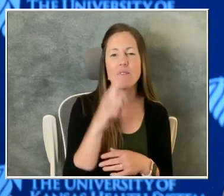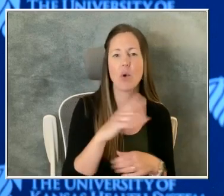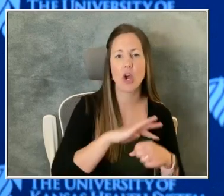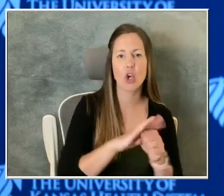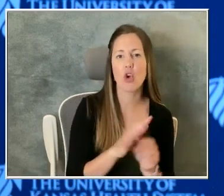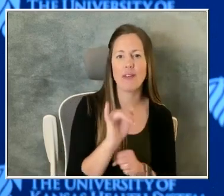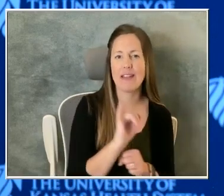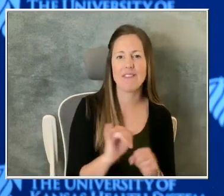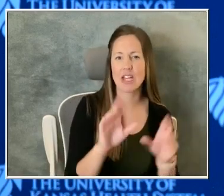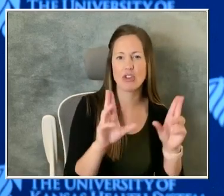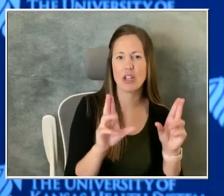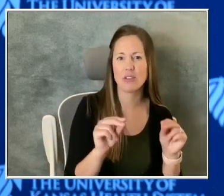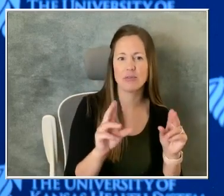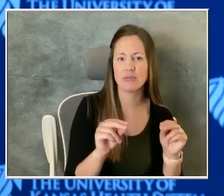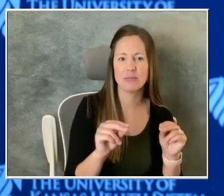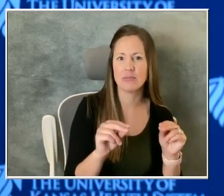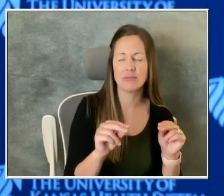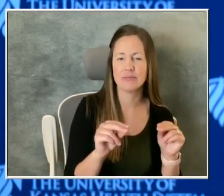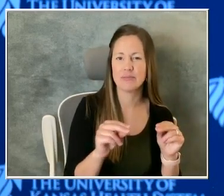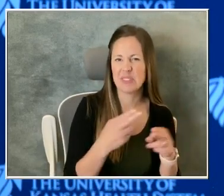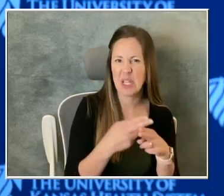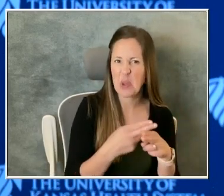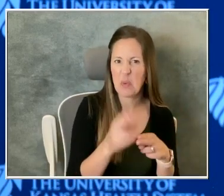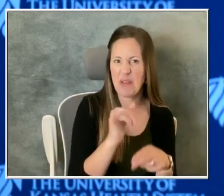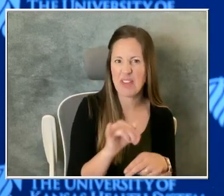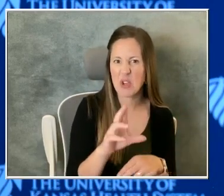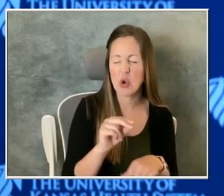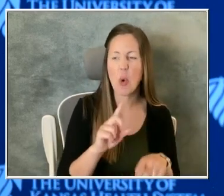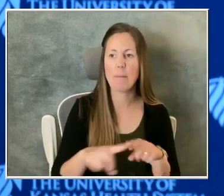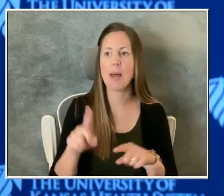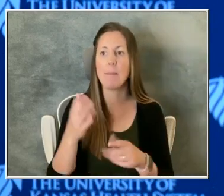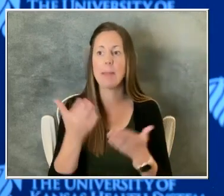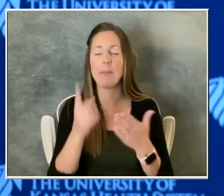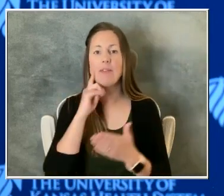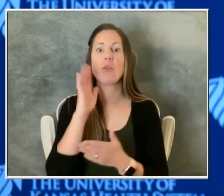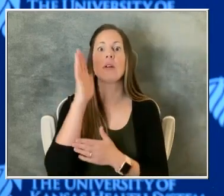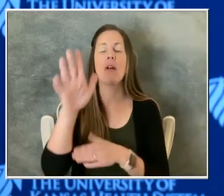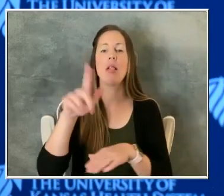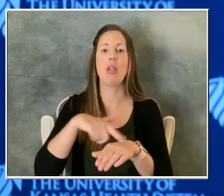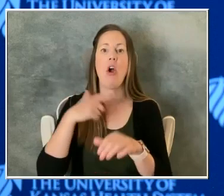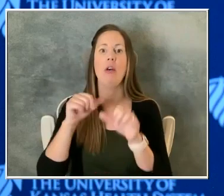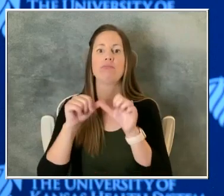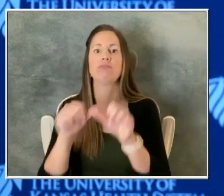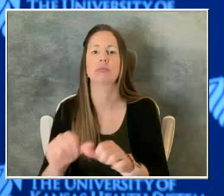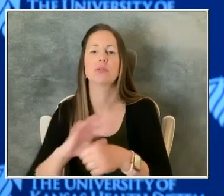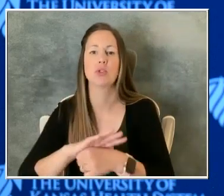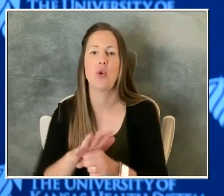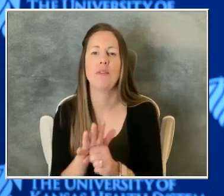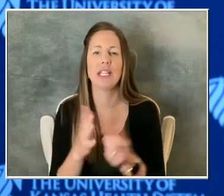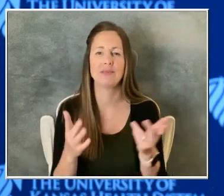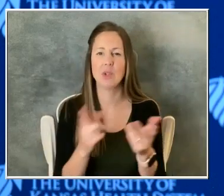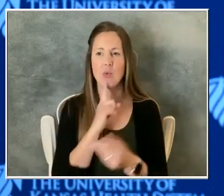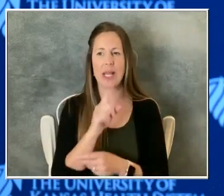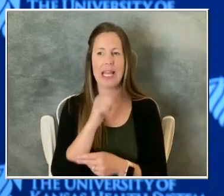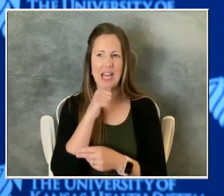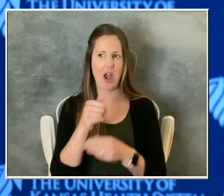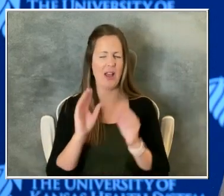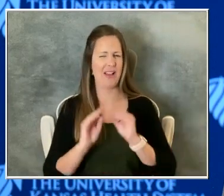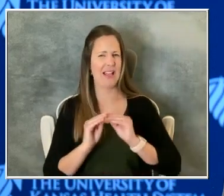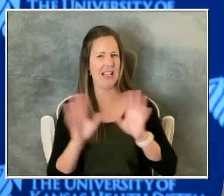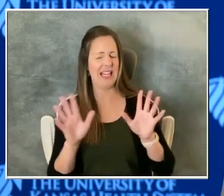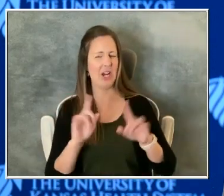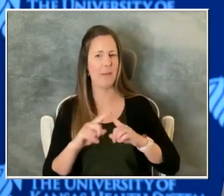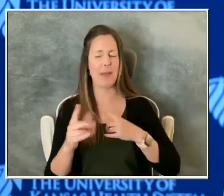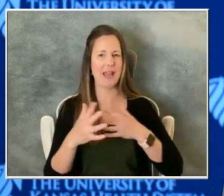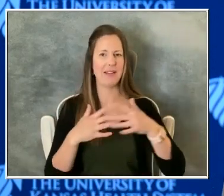SARS-CoV-2 acute infection, but maybe for long COVID. The mechanism isn't exactly clear, but again, even going back to 2021,